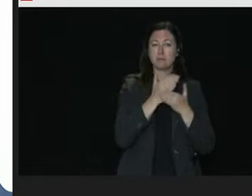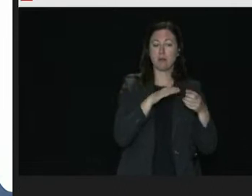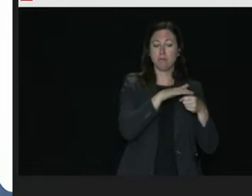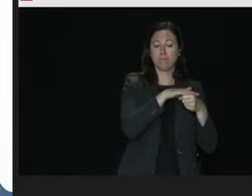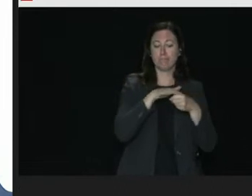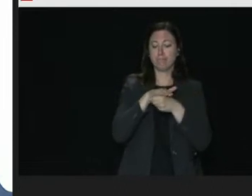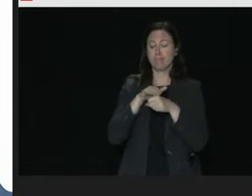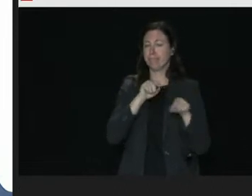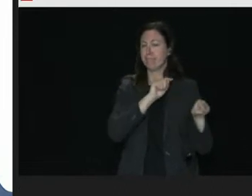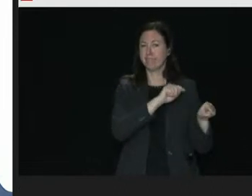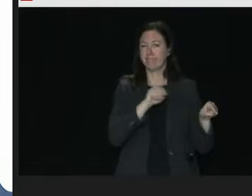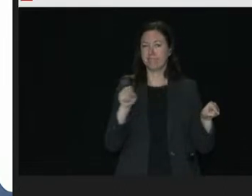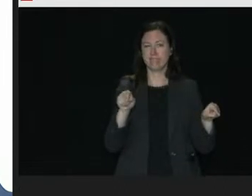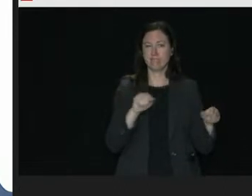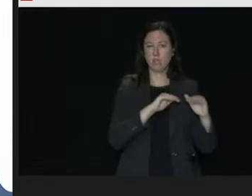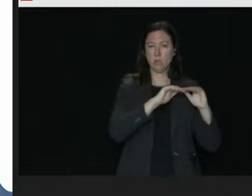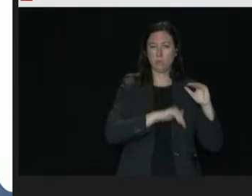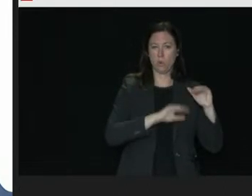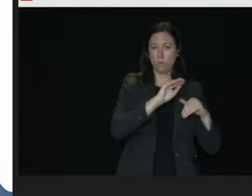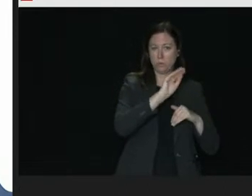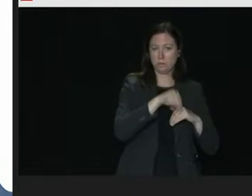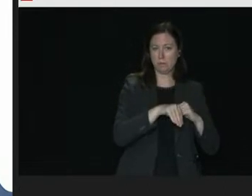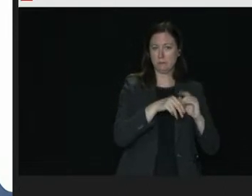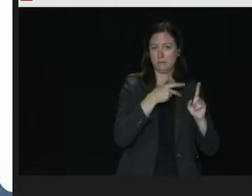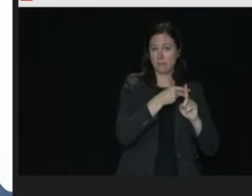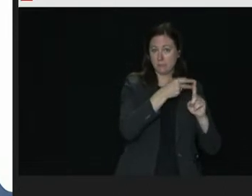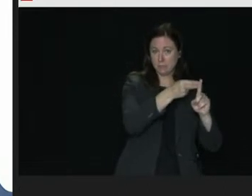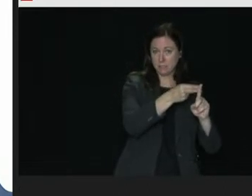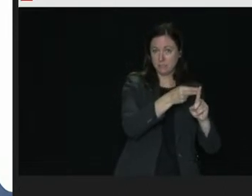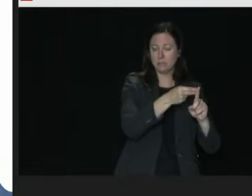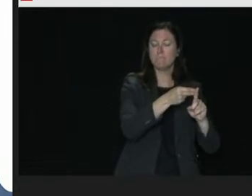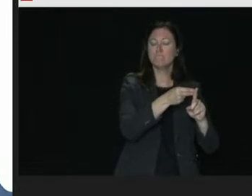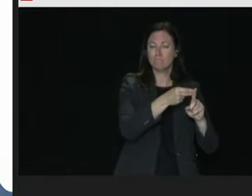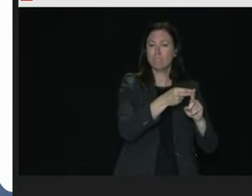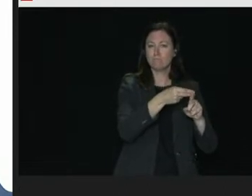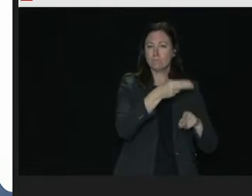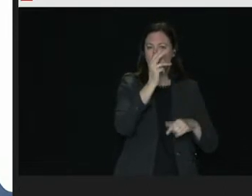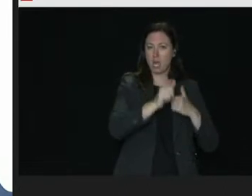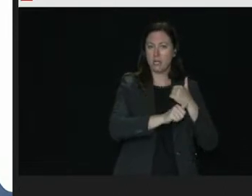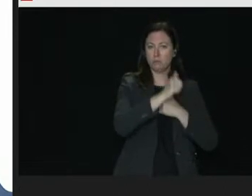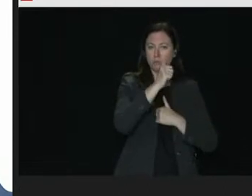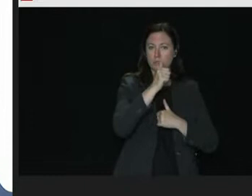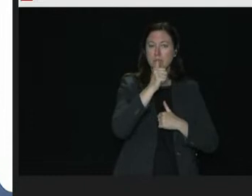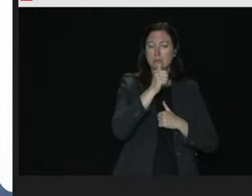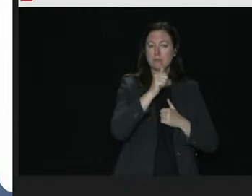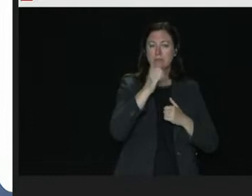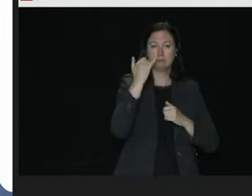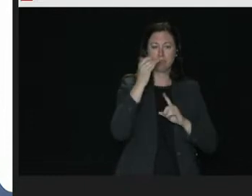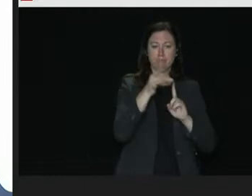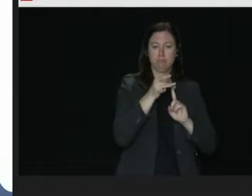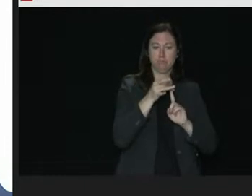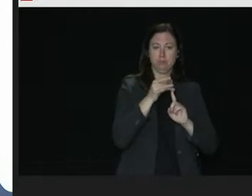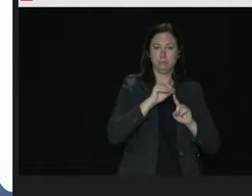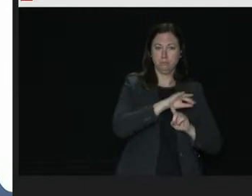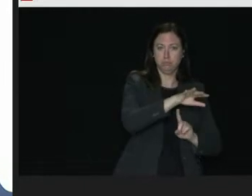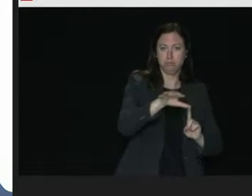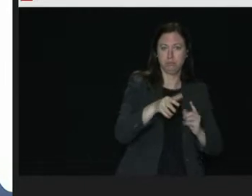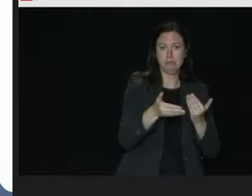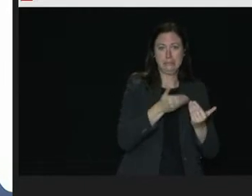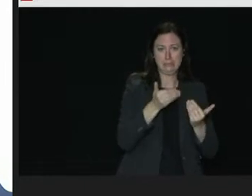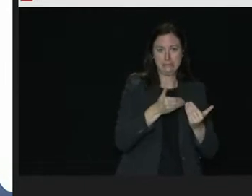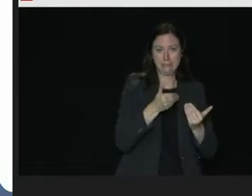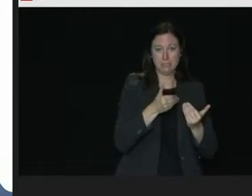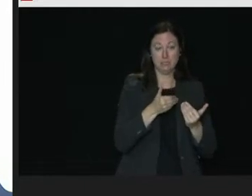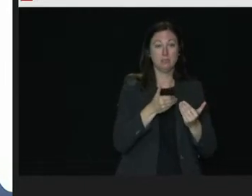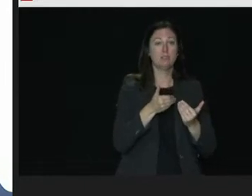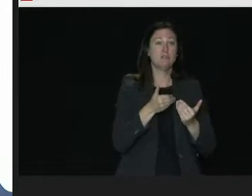of under-vaccinated people, there is an ongoing risk for rapid community spread, high numbers in